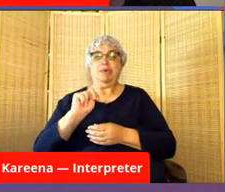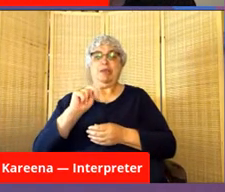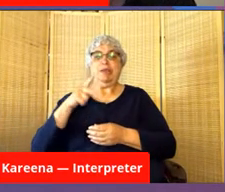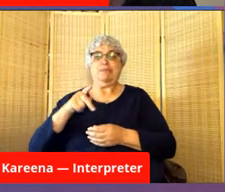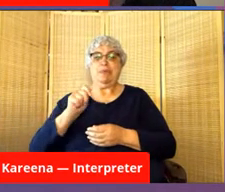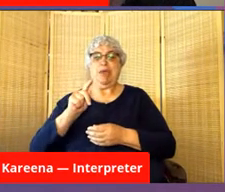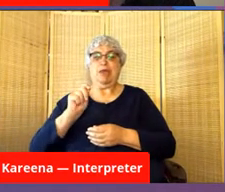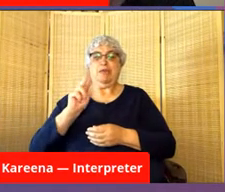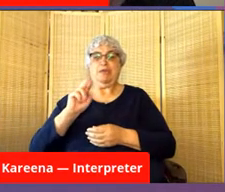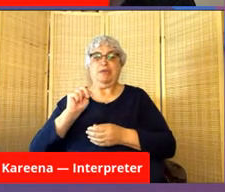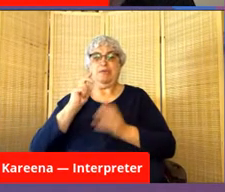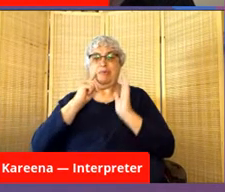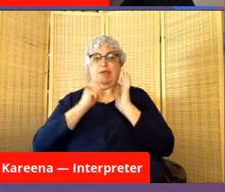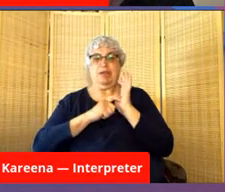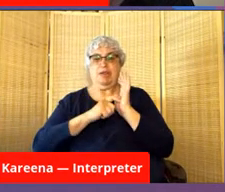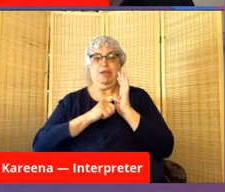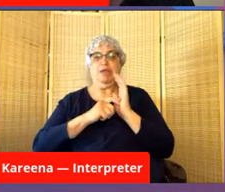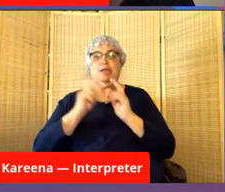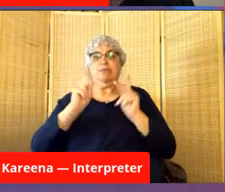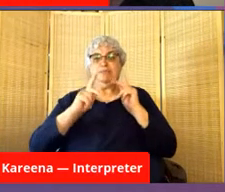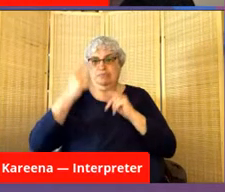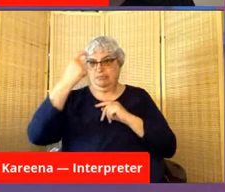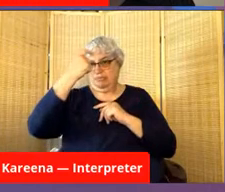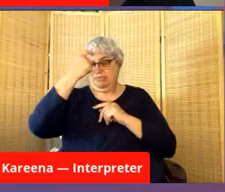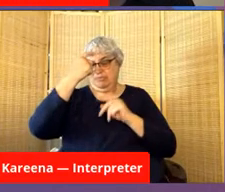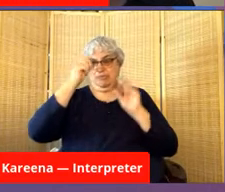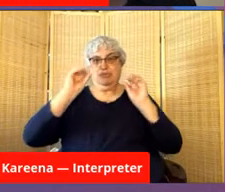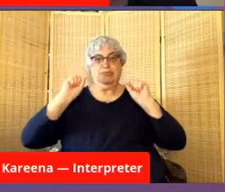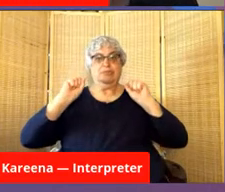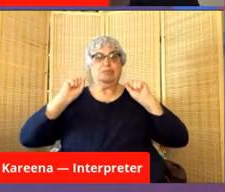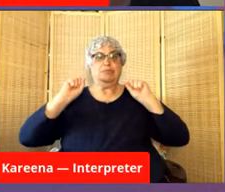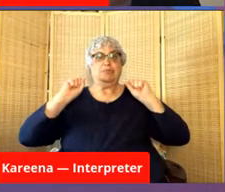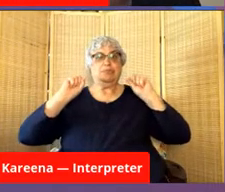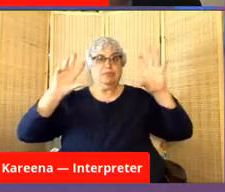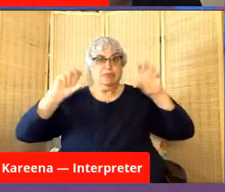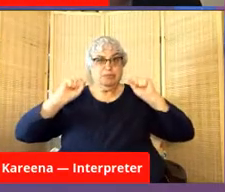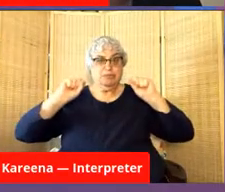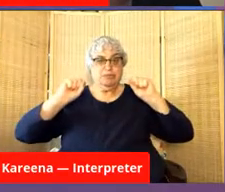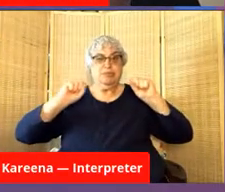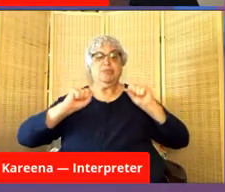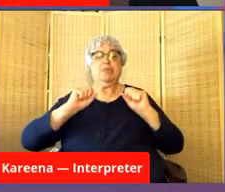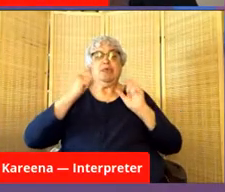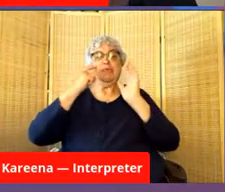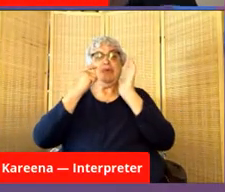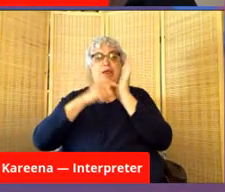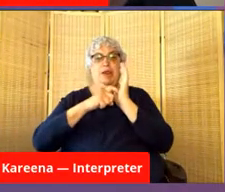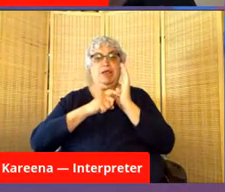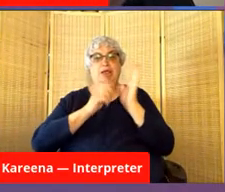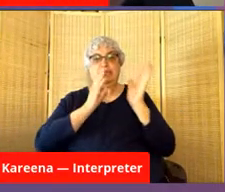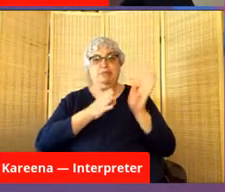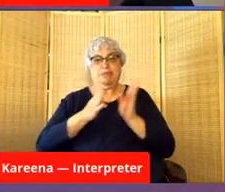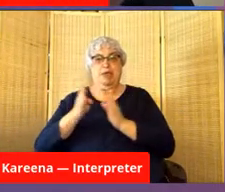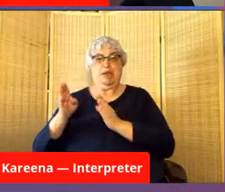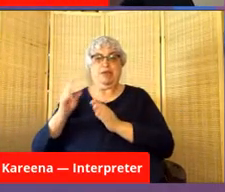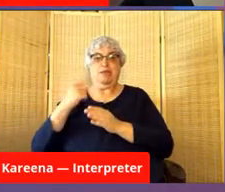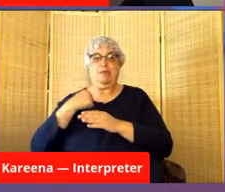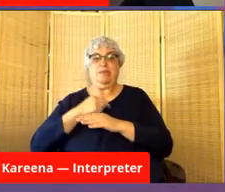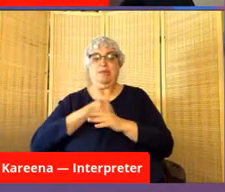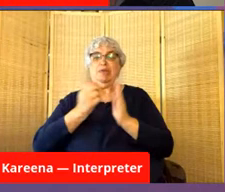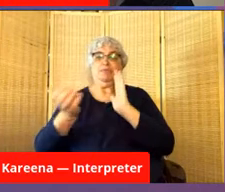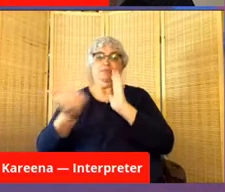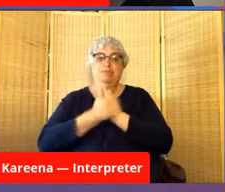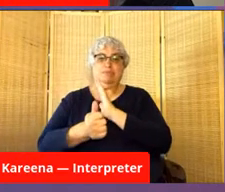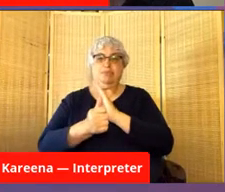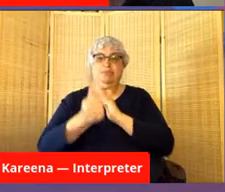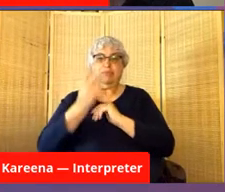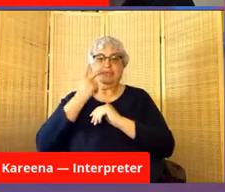recognition. Thanks to the human brain's magical ability to recognize patterns, we are as adept at